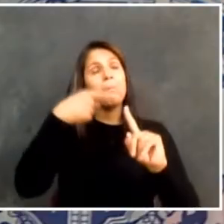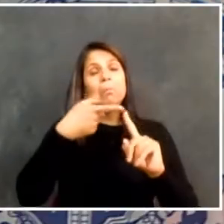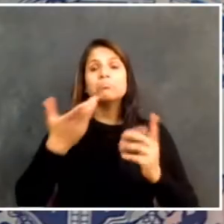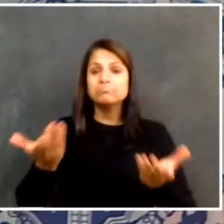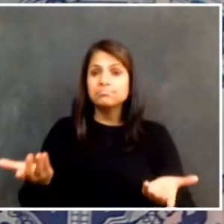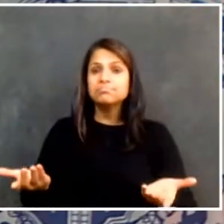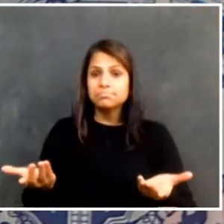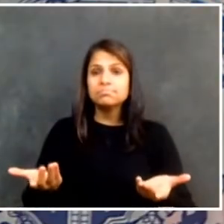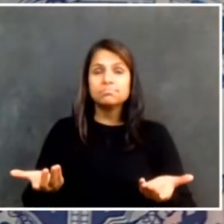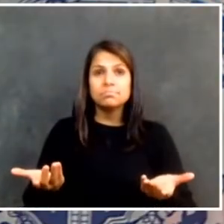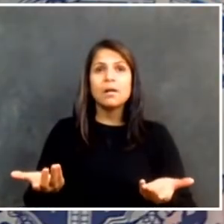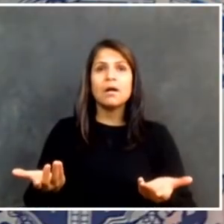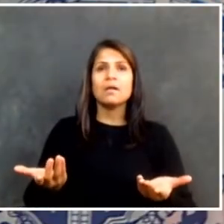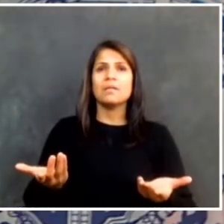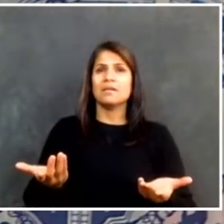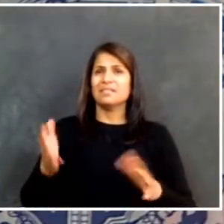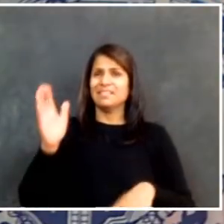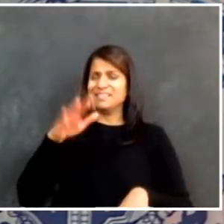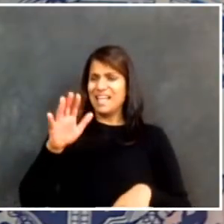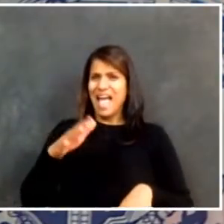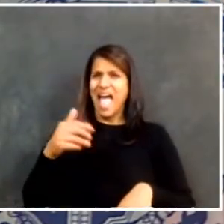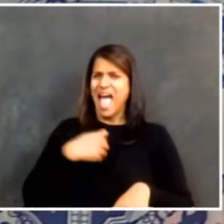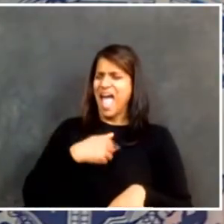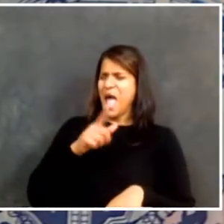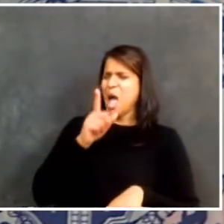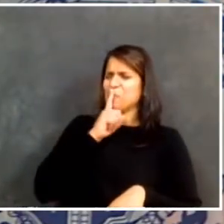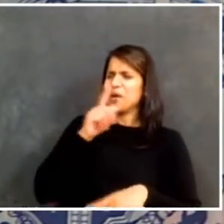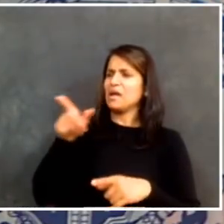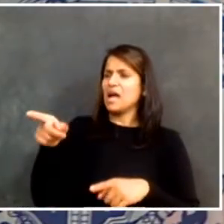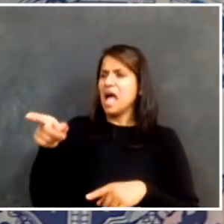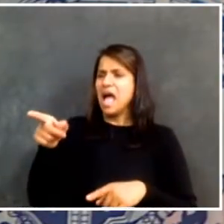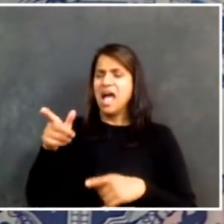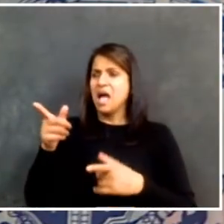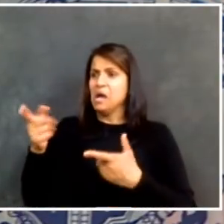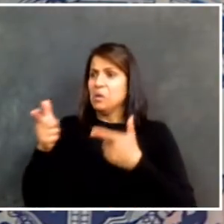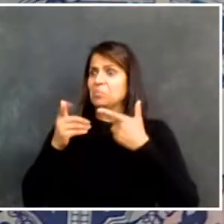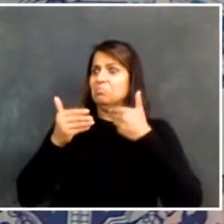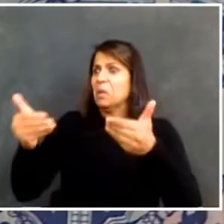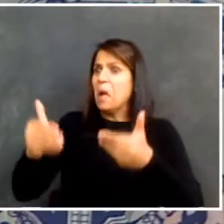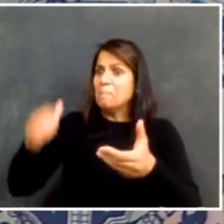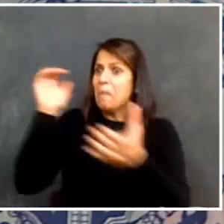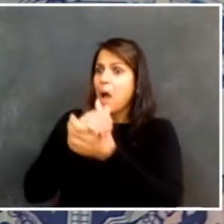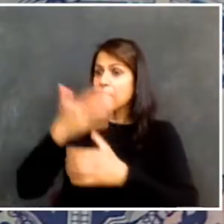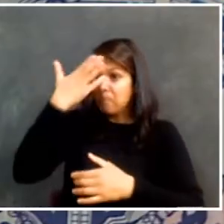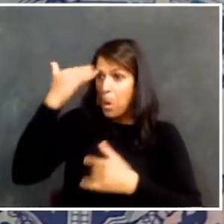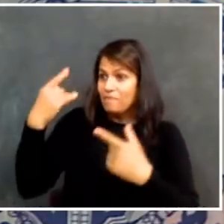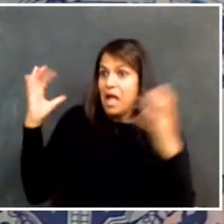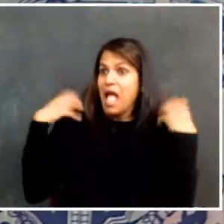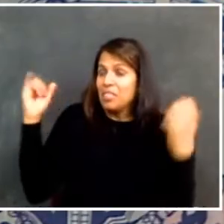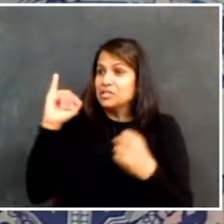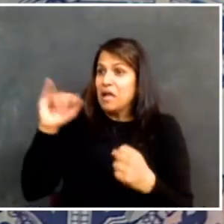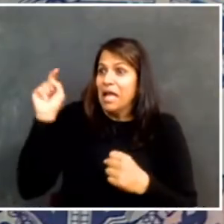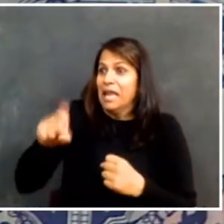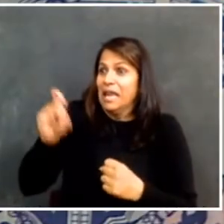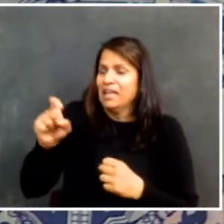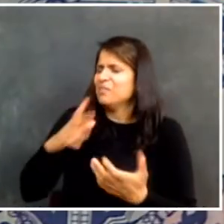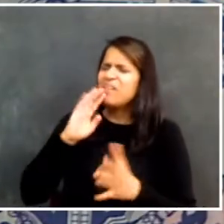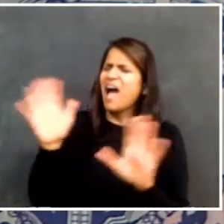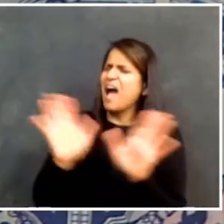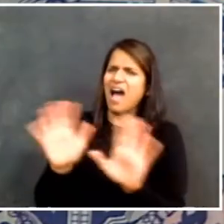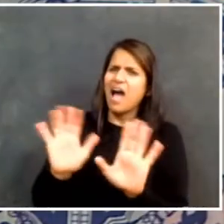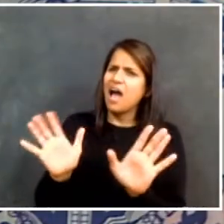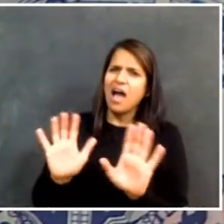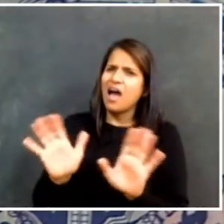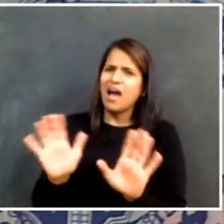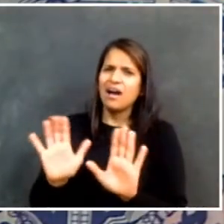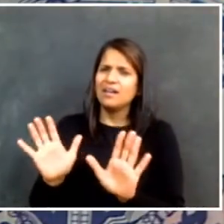options. The whole idea when we did the plan a year and a half ago to guarantee healthcare for New Yorkers is anyone who is eligible for